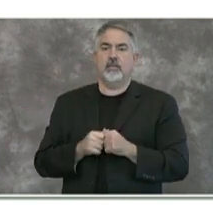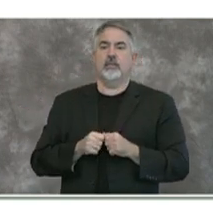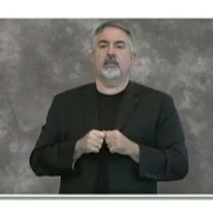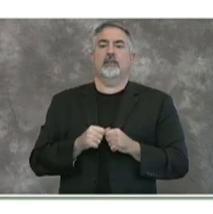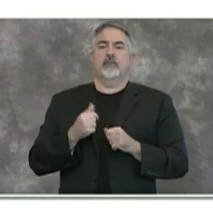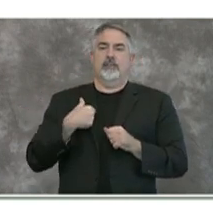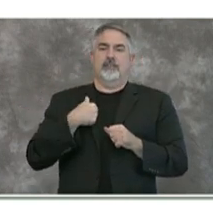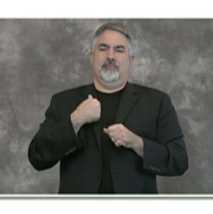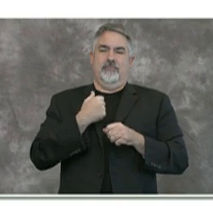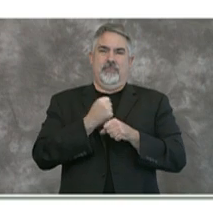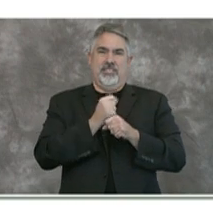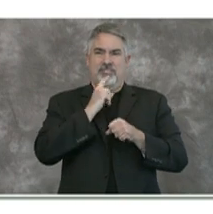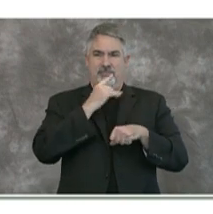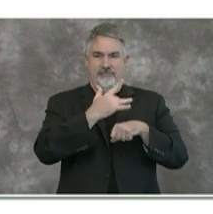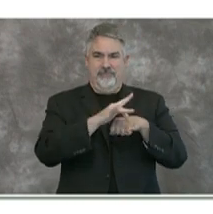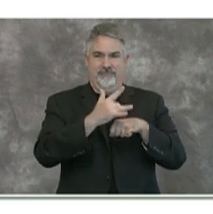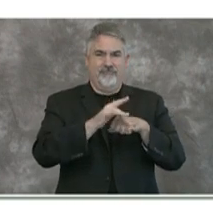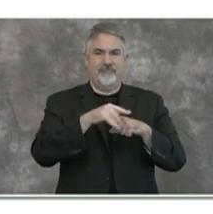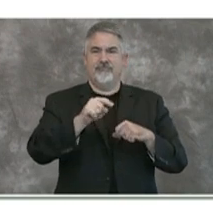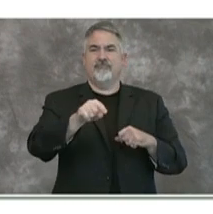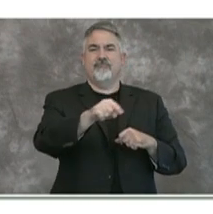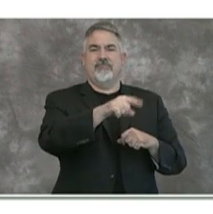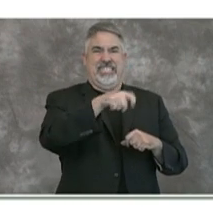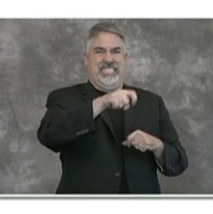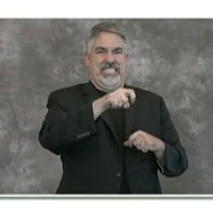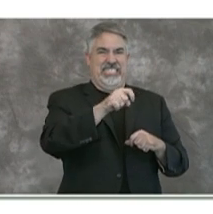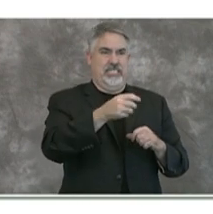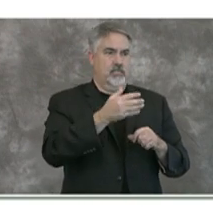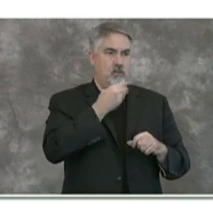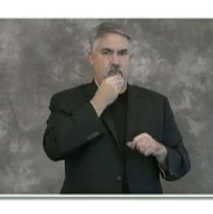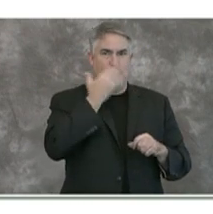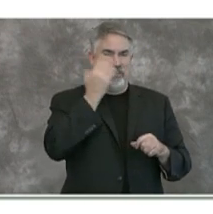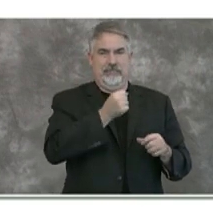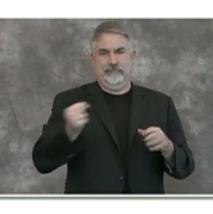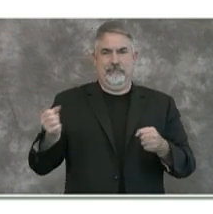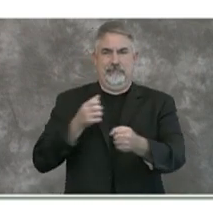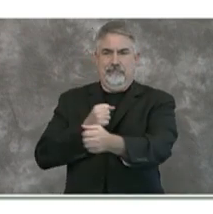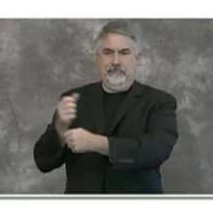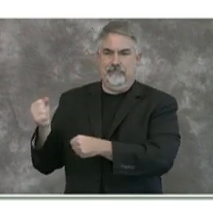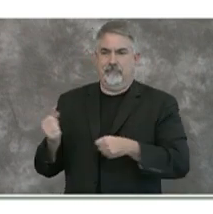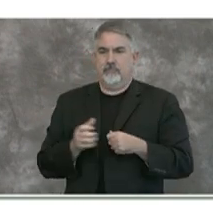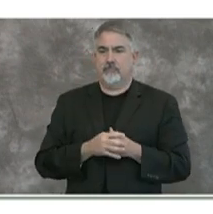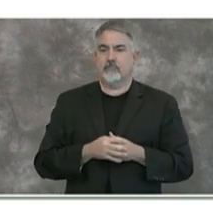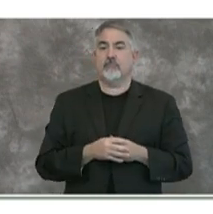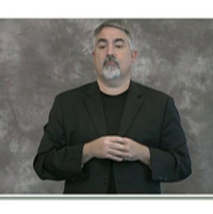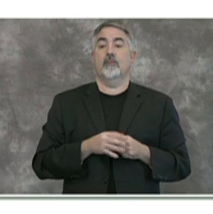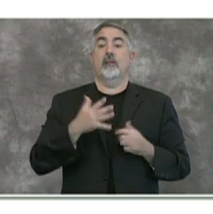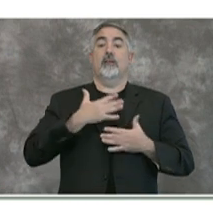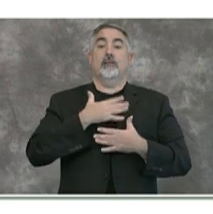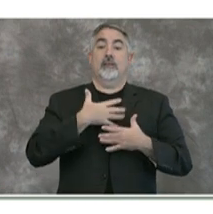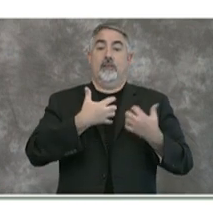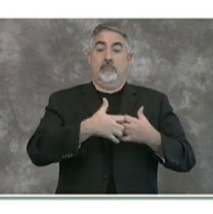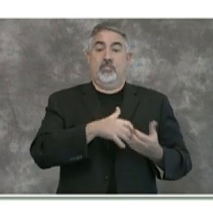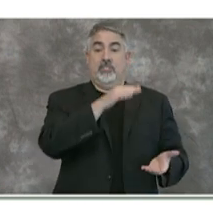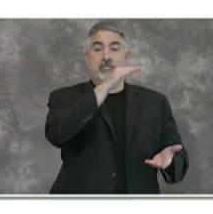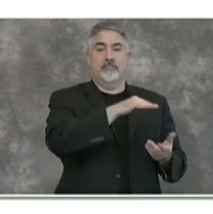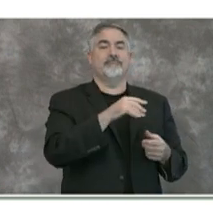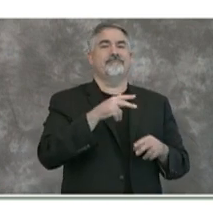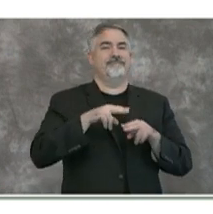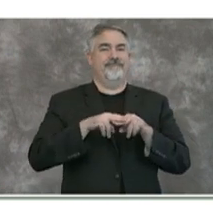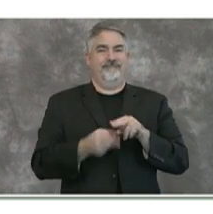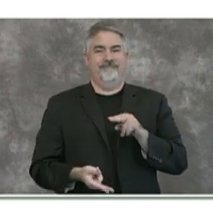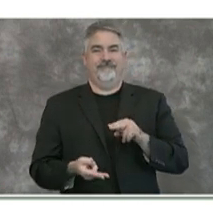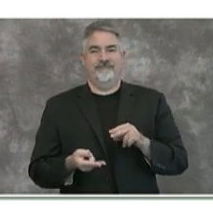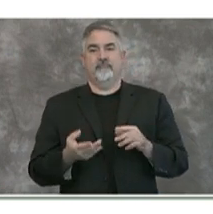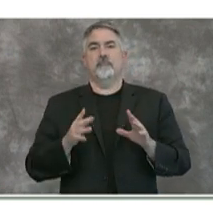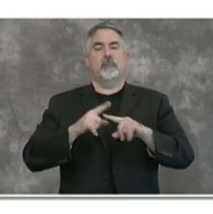appropriate populations. Ventilators dropped from yesterday, but again, it has more to do with the reporting requirements of when hospitals report.